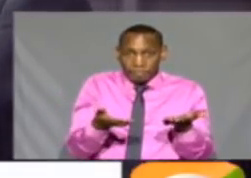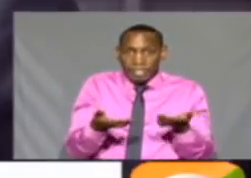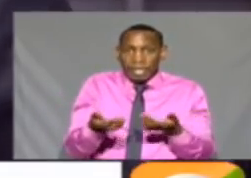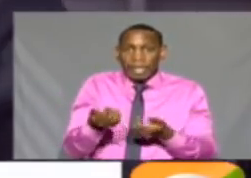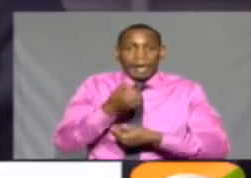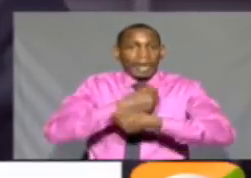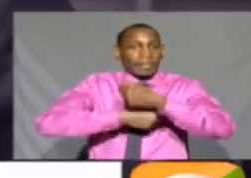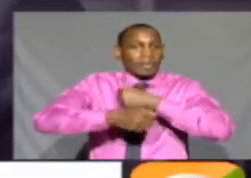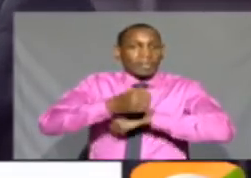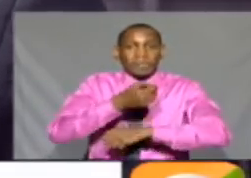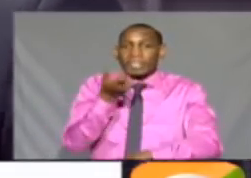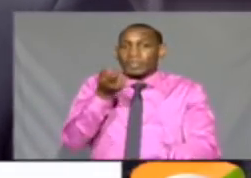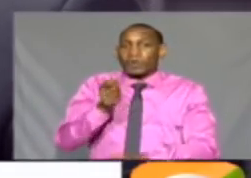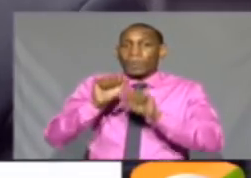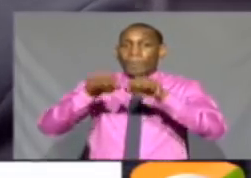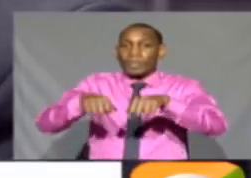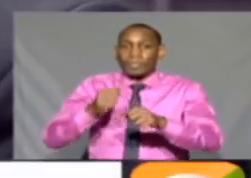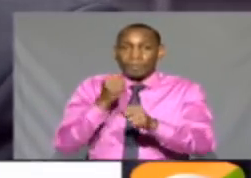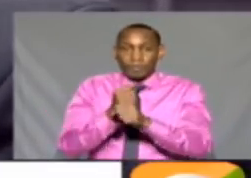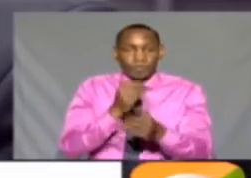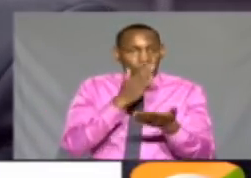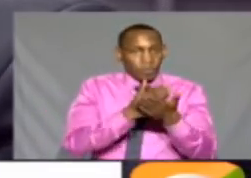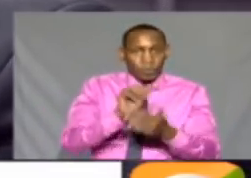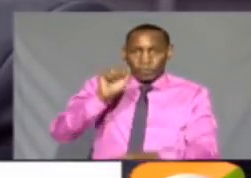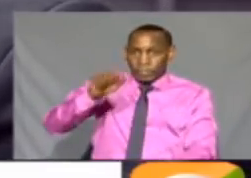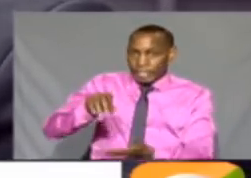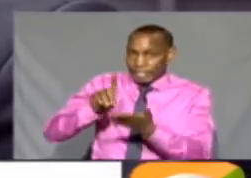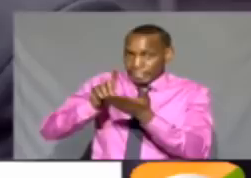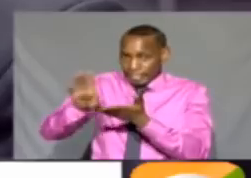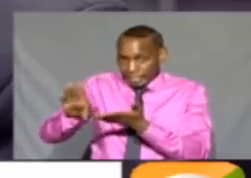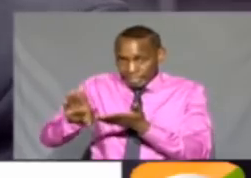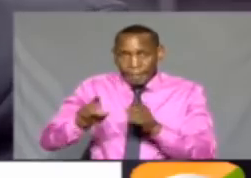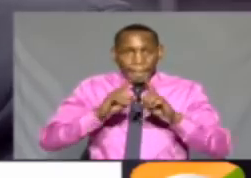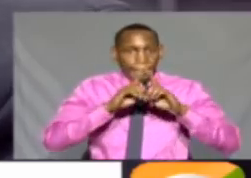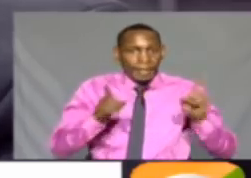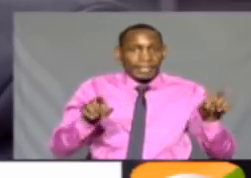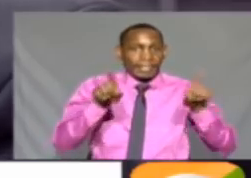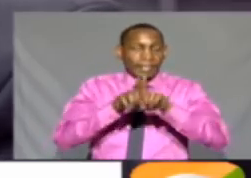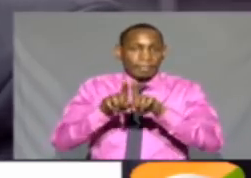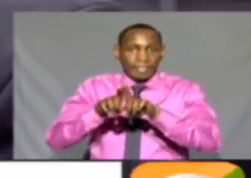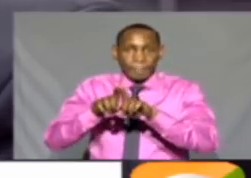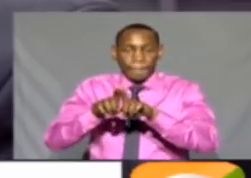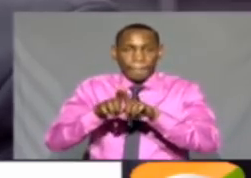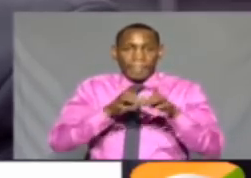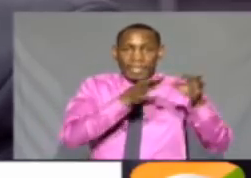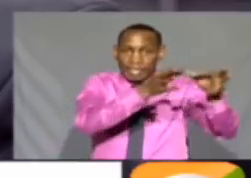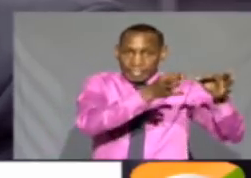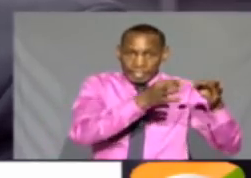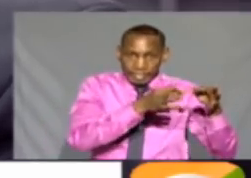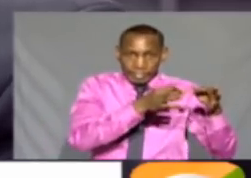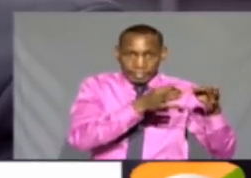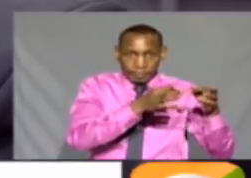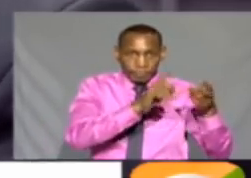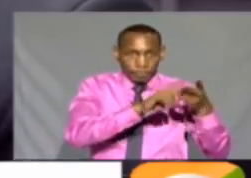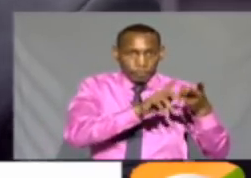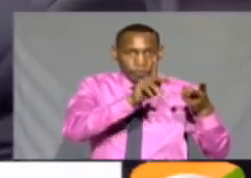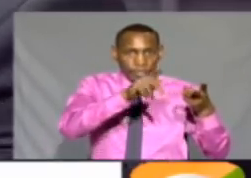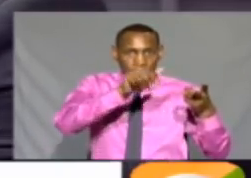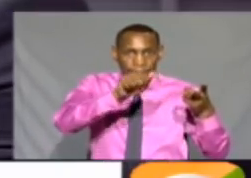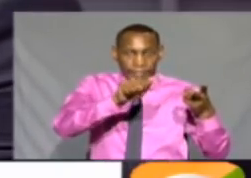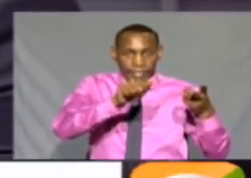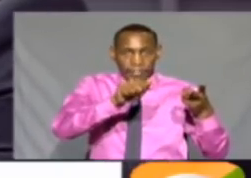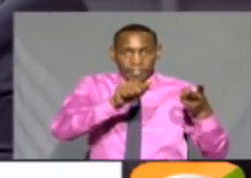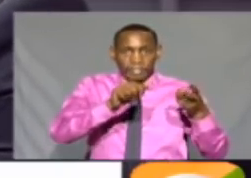that you're going to do. So, yes, waende, kama wanaenda, lakini pia... Treasury, KPA, wote, na